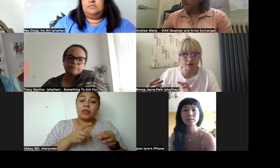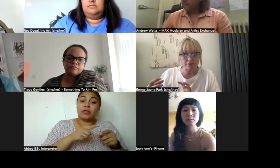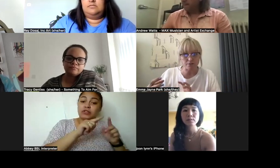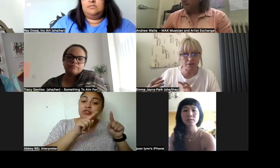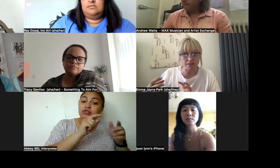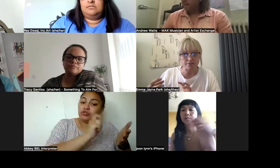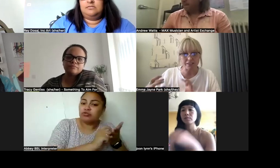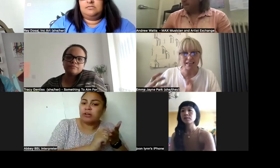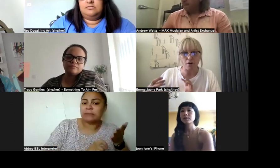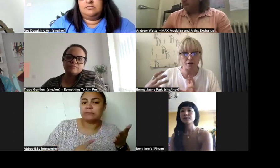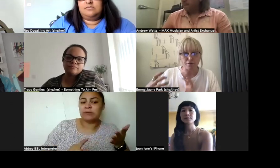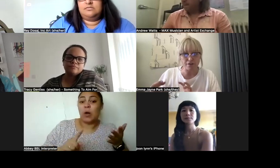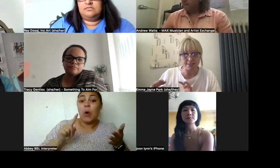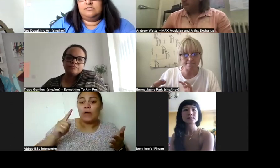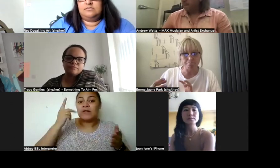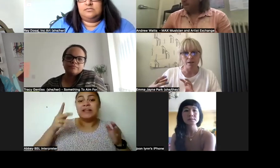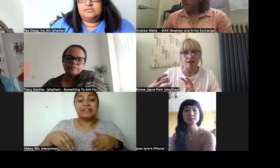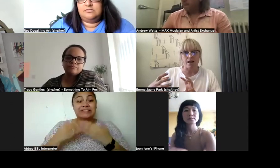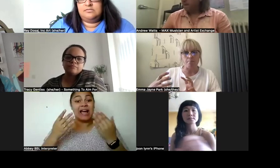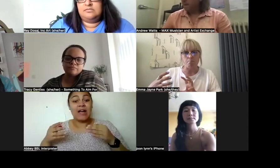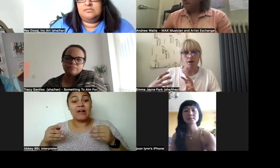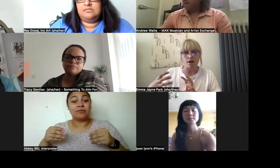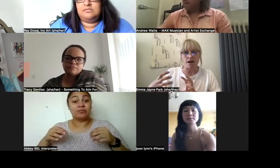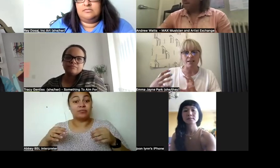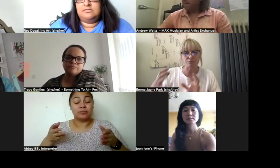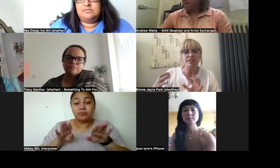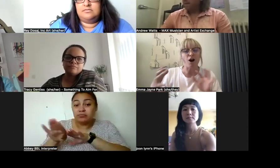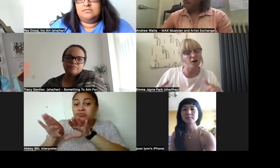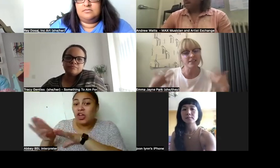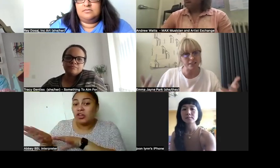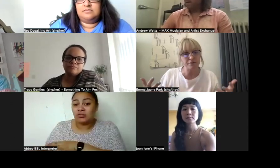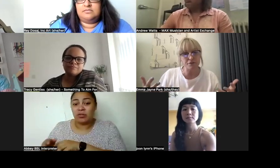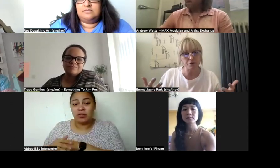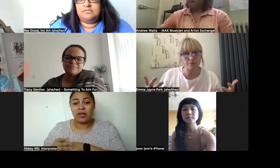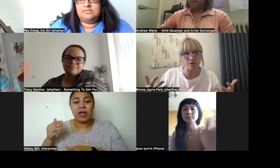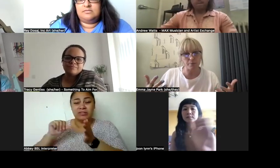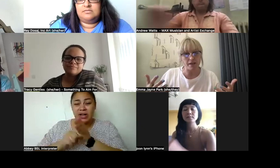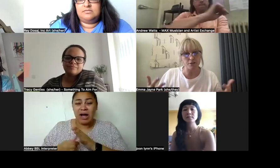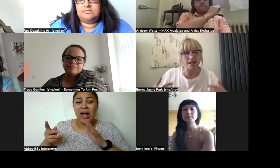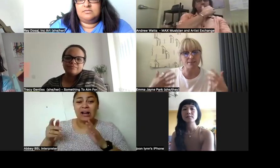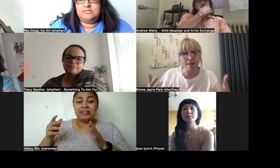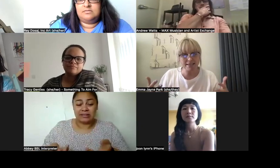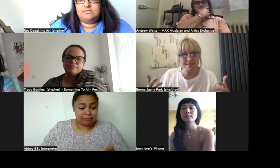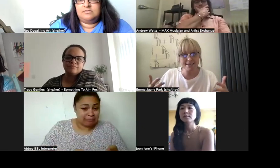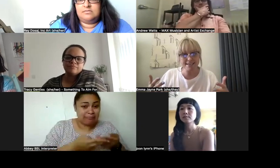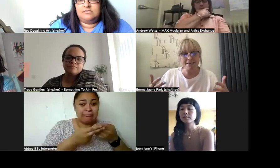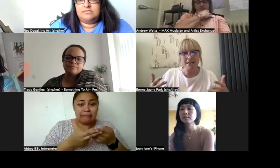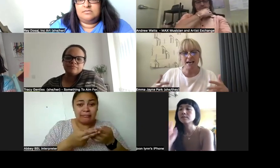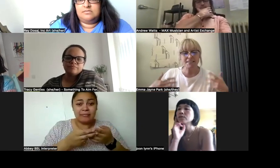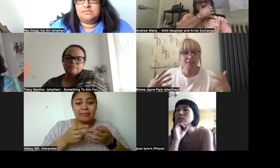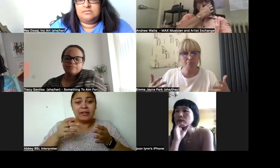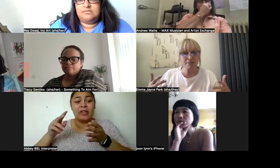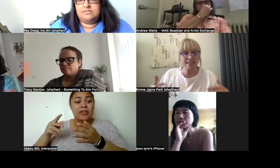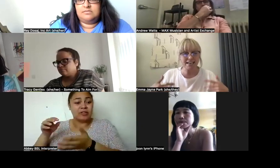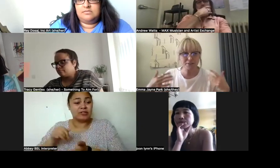first day of rehearsals where things are going to get on their feet. And it's really hard to lift a script off the page. And it's messy